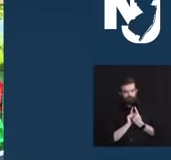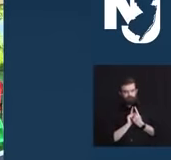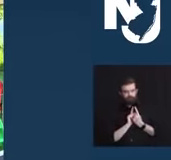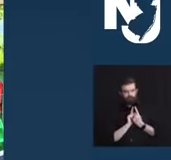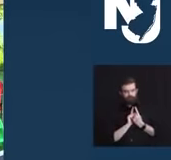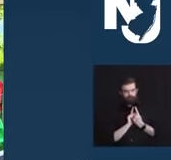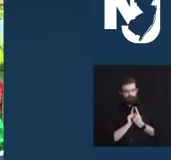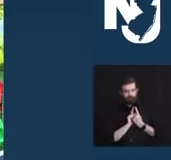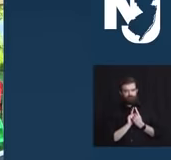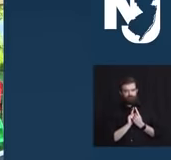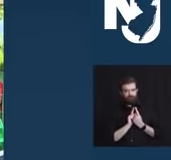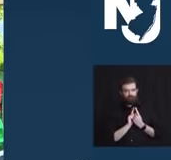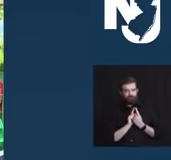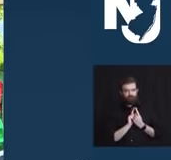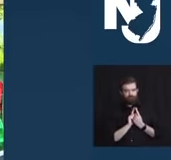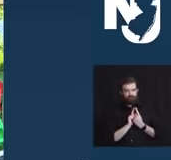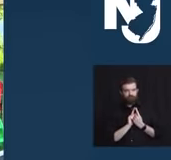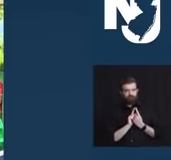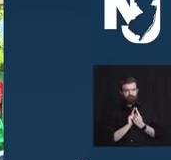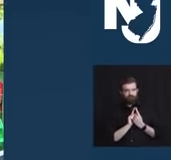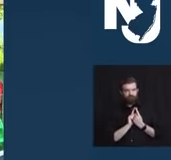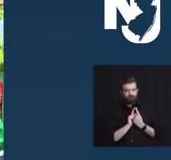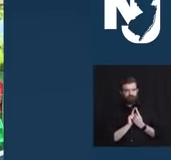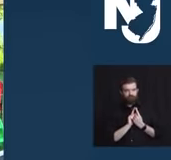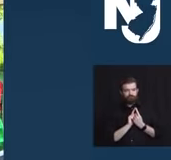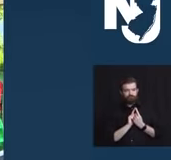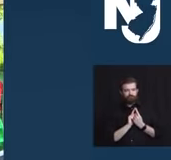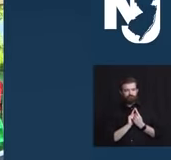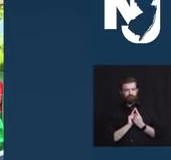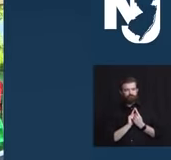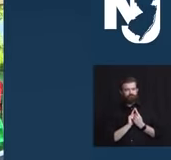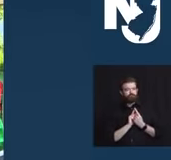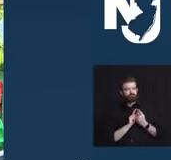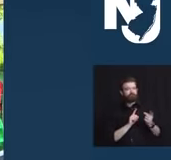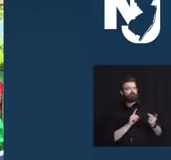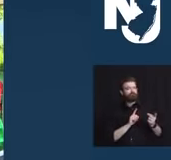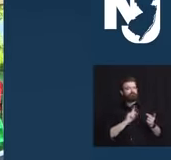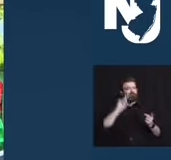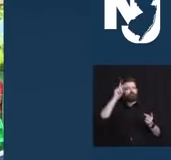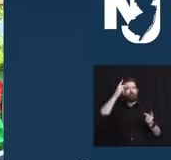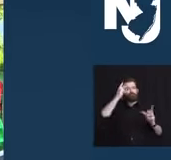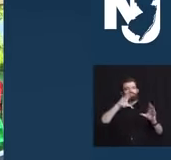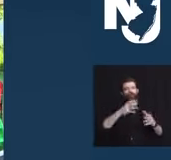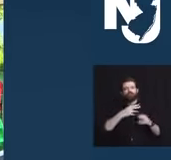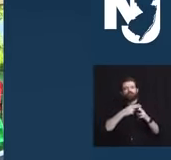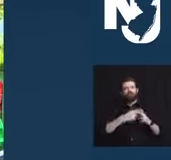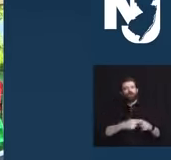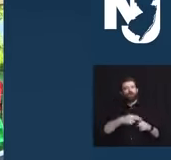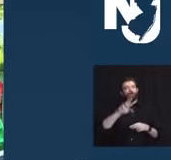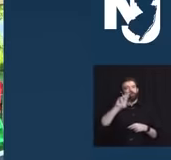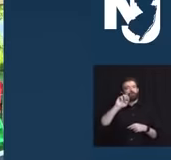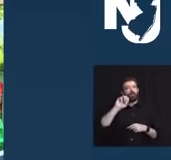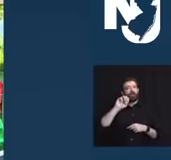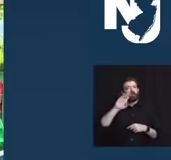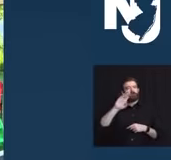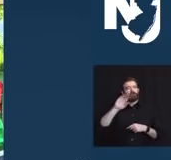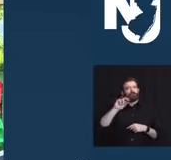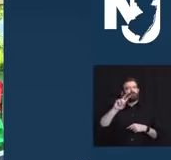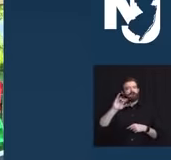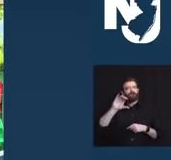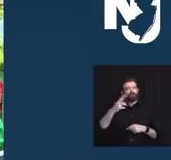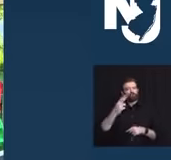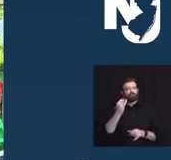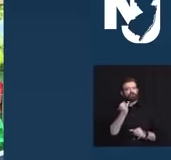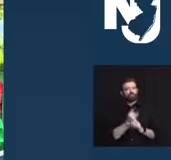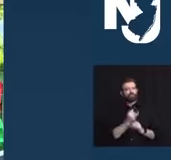Jersey Politics. My friend Micah Rasmussen, the Institute director, recalled seeing Vito in the audience, beaming with pride